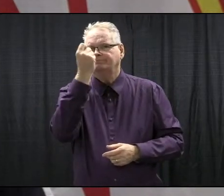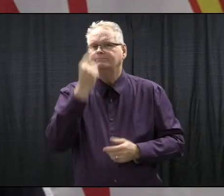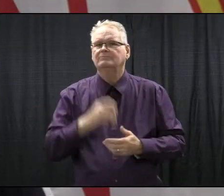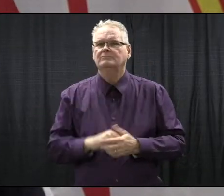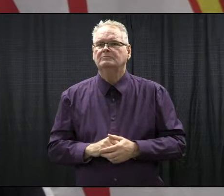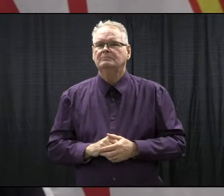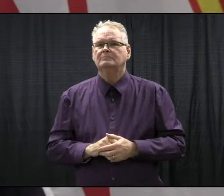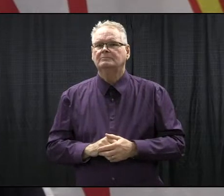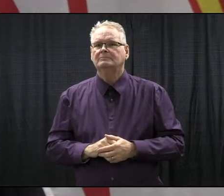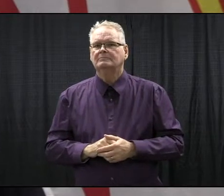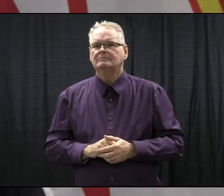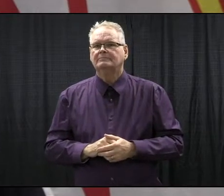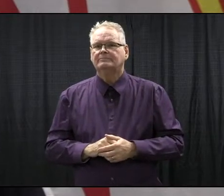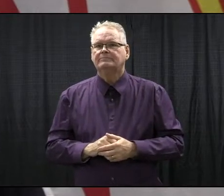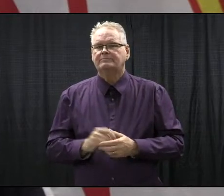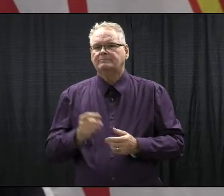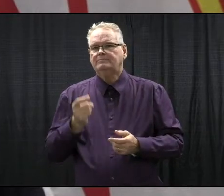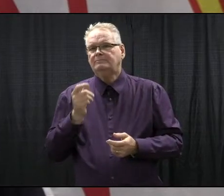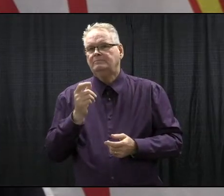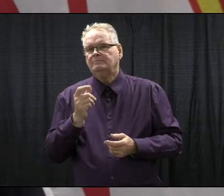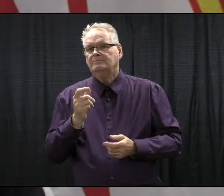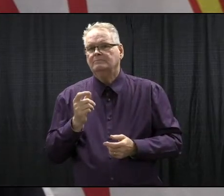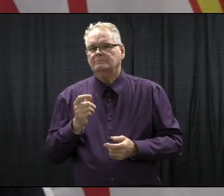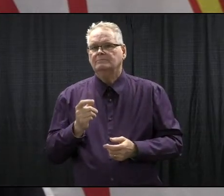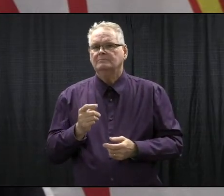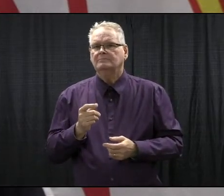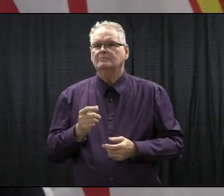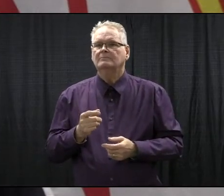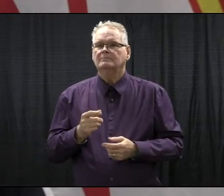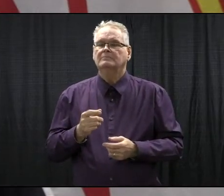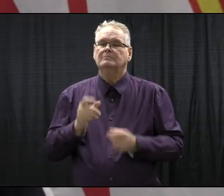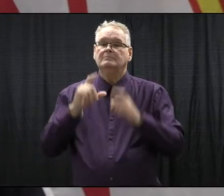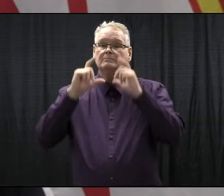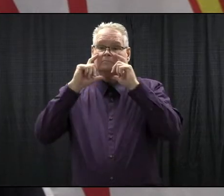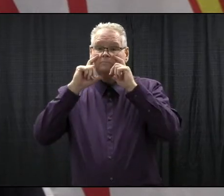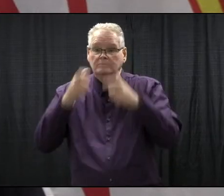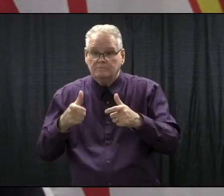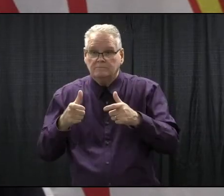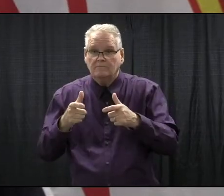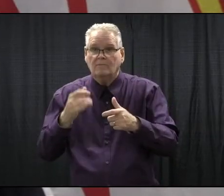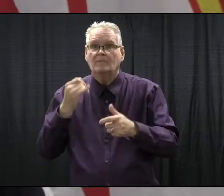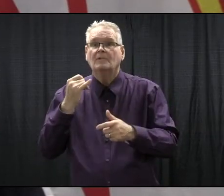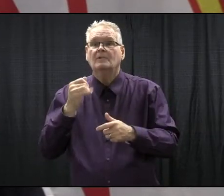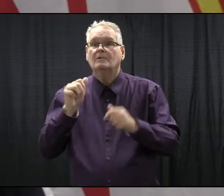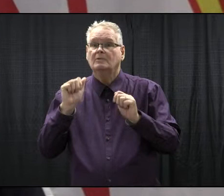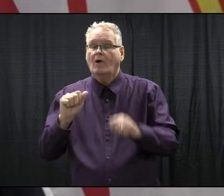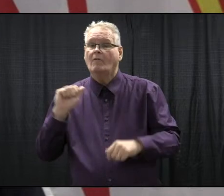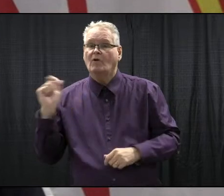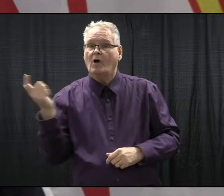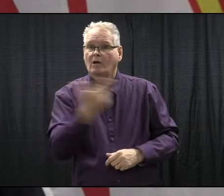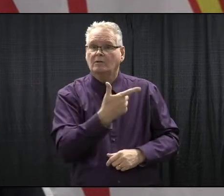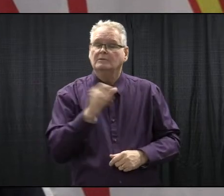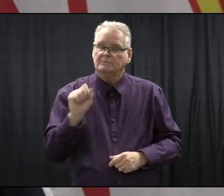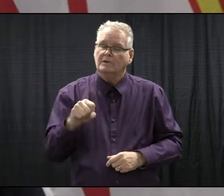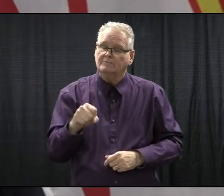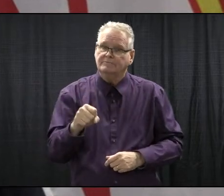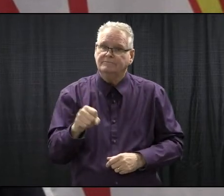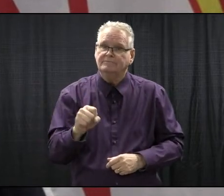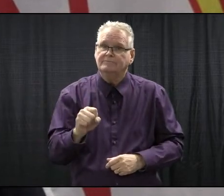the requirement for everybody. There will still be some situations where we will require